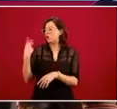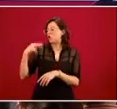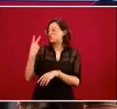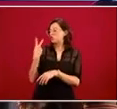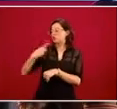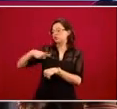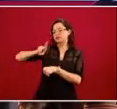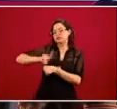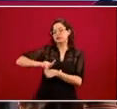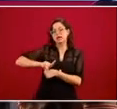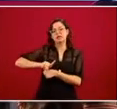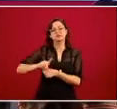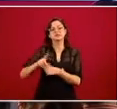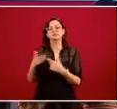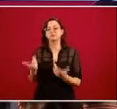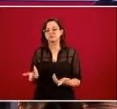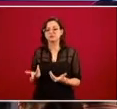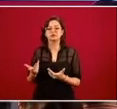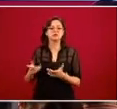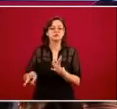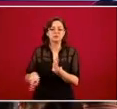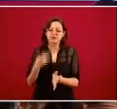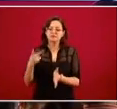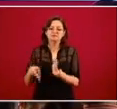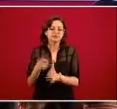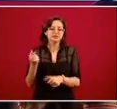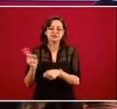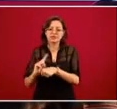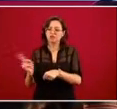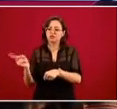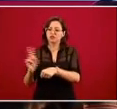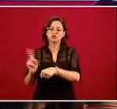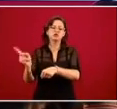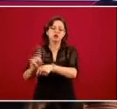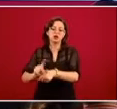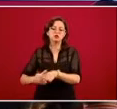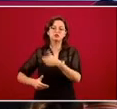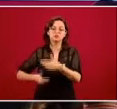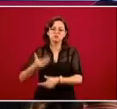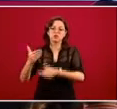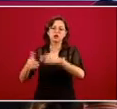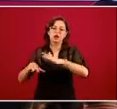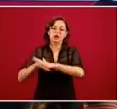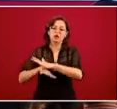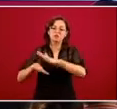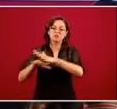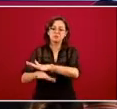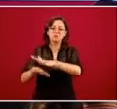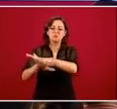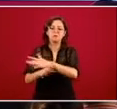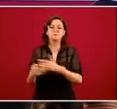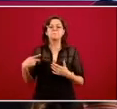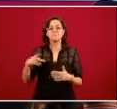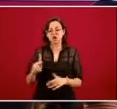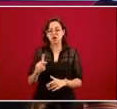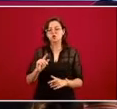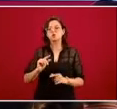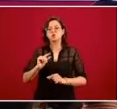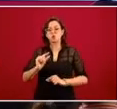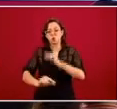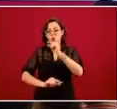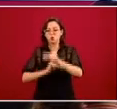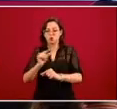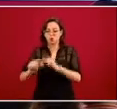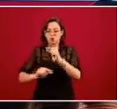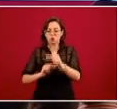Remember, the last two bars are not that representative of reality, because some of those deaths are still